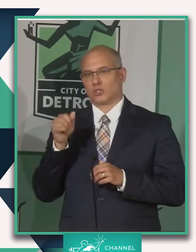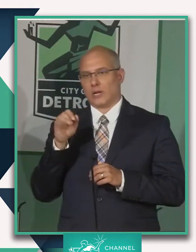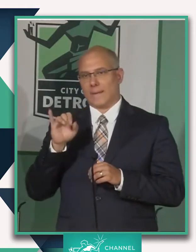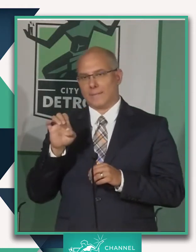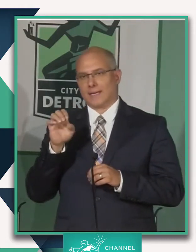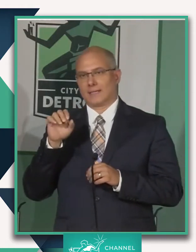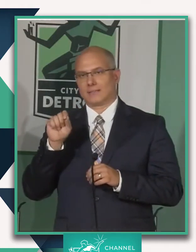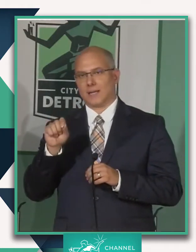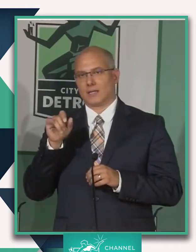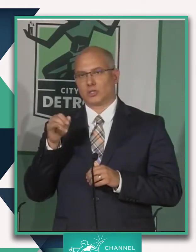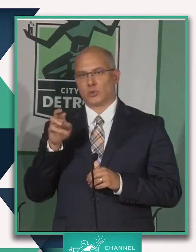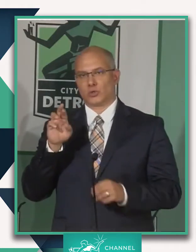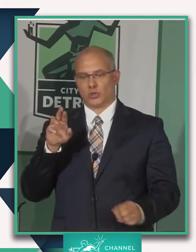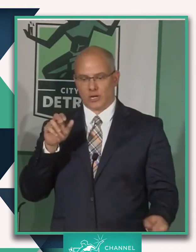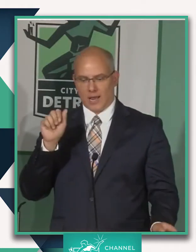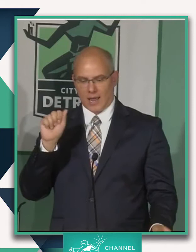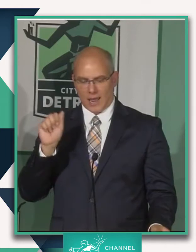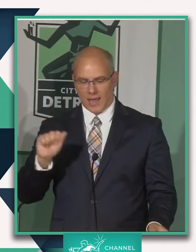christopher.sant@detroitmichigan.gov, and then there's